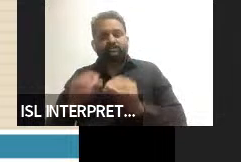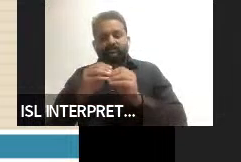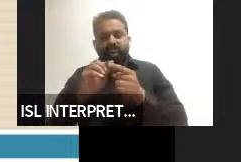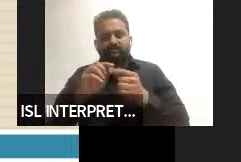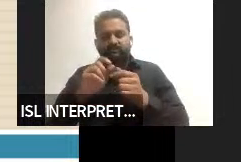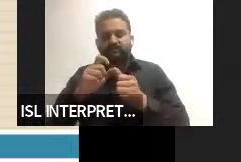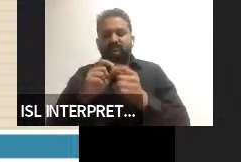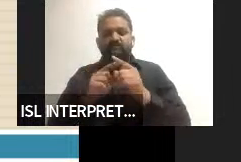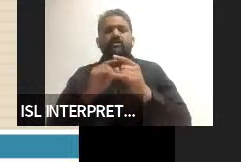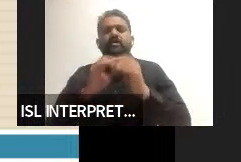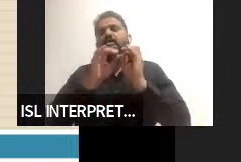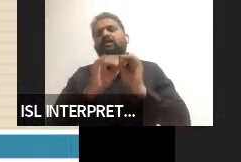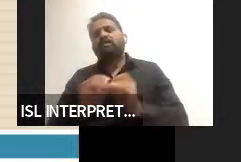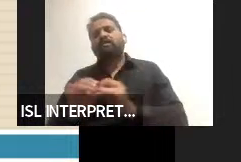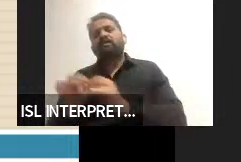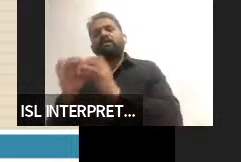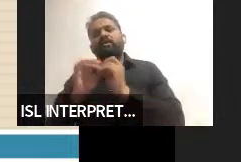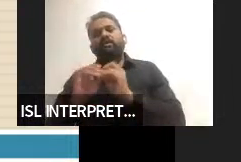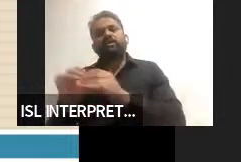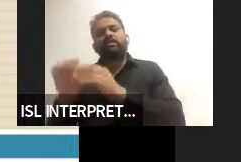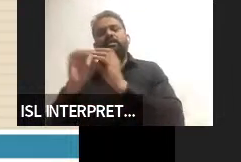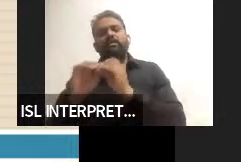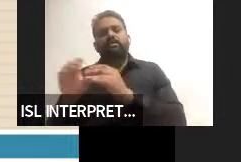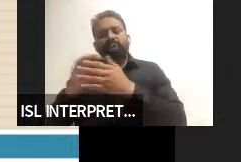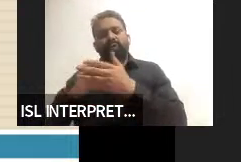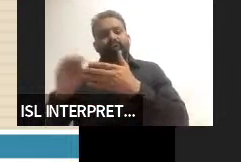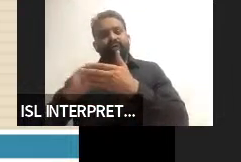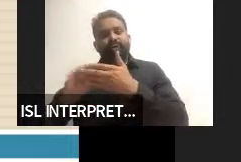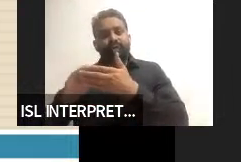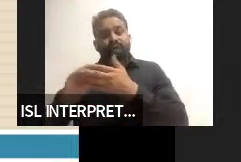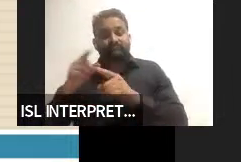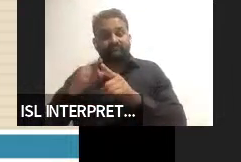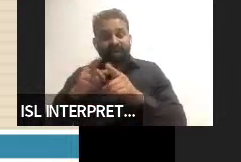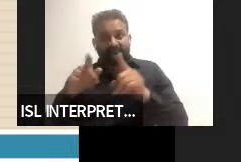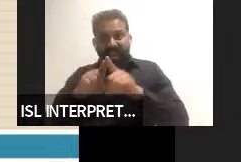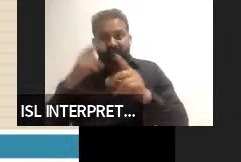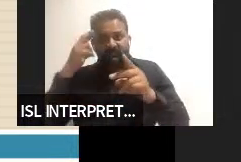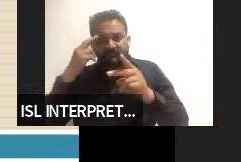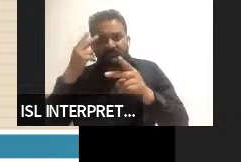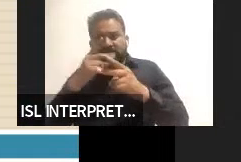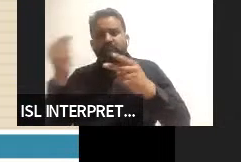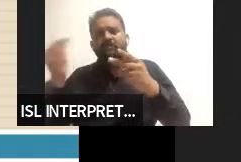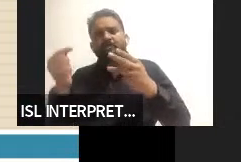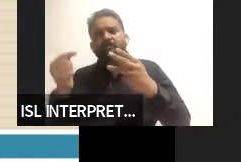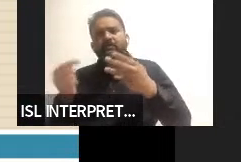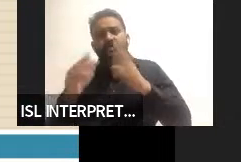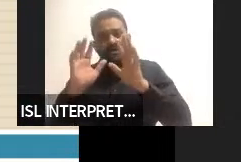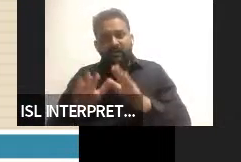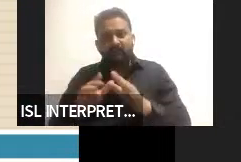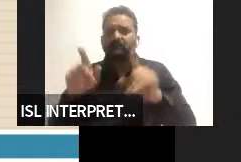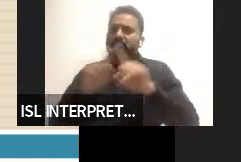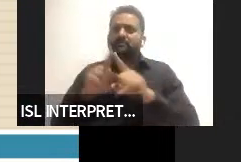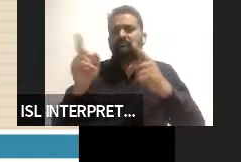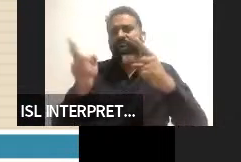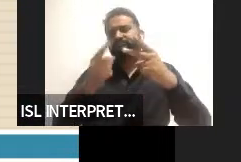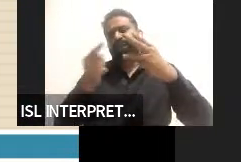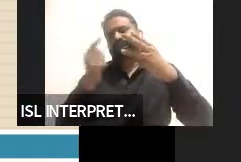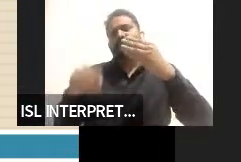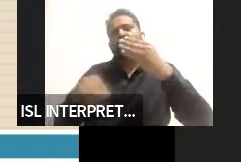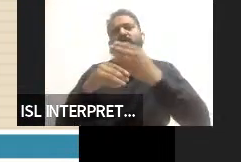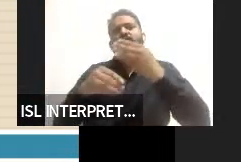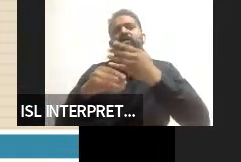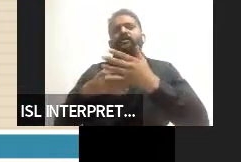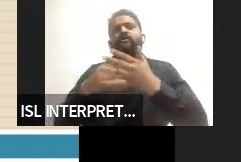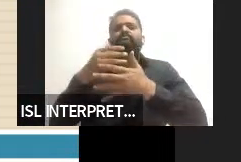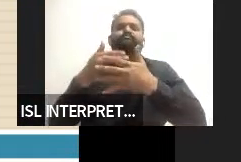3. So all these things you have. So again, you will have those reasons and everything will be one after another. Same, you